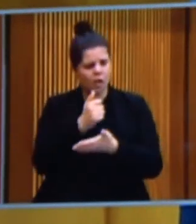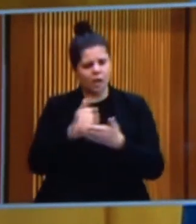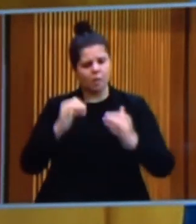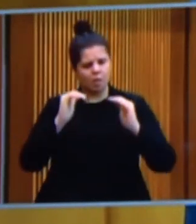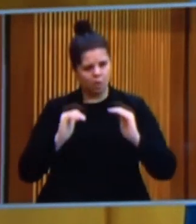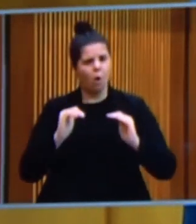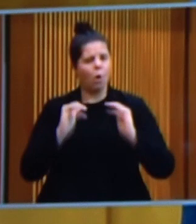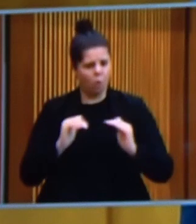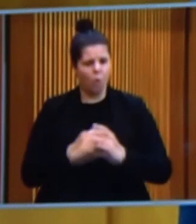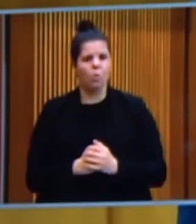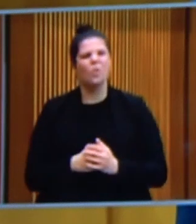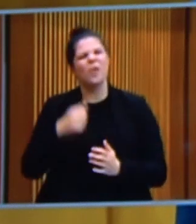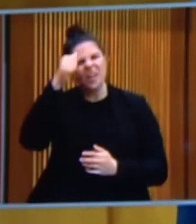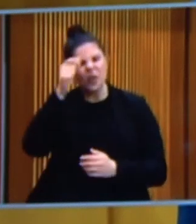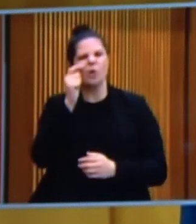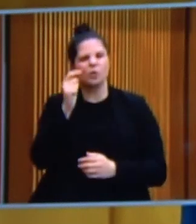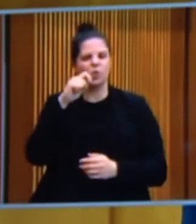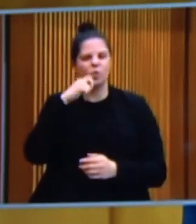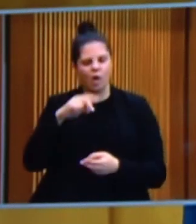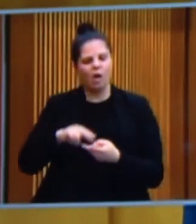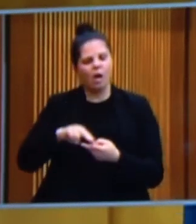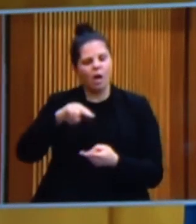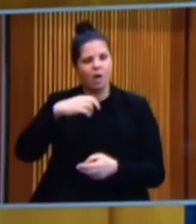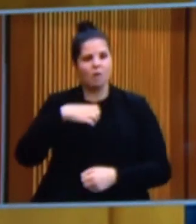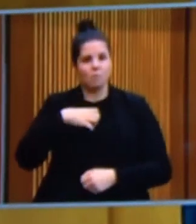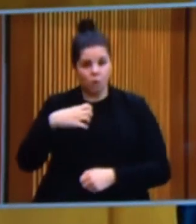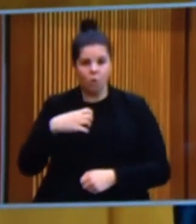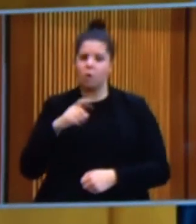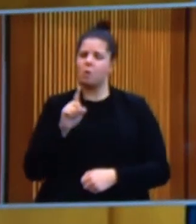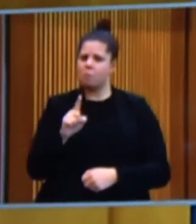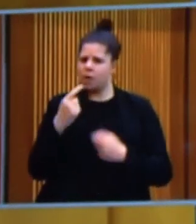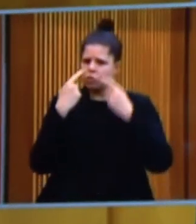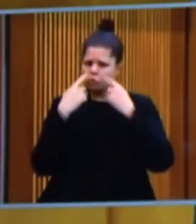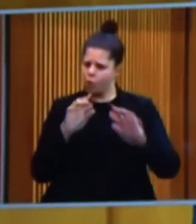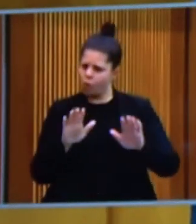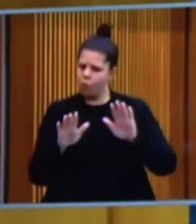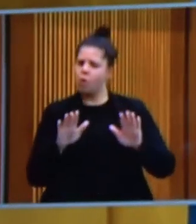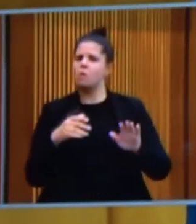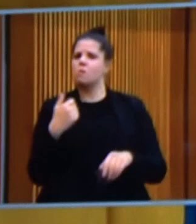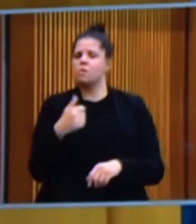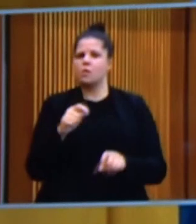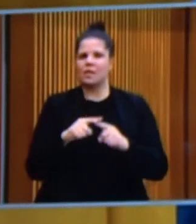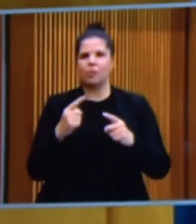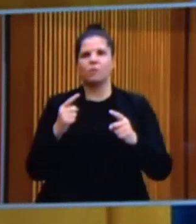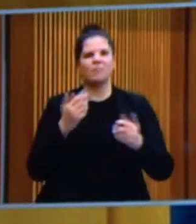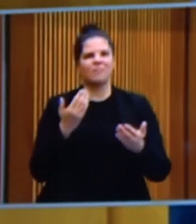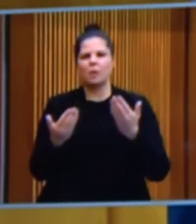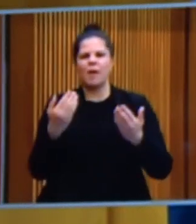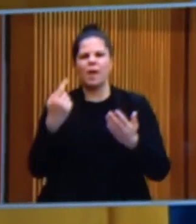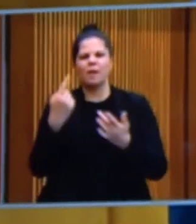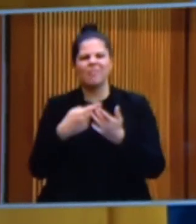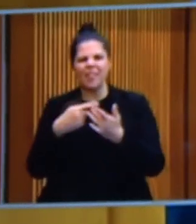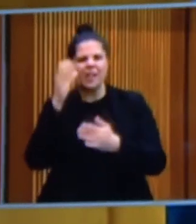will climb, but they are reflective again of the numbers, and it presents a very different picture to some other countries where